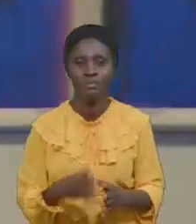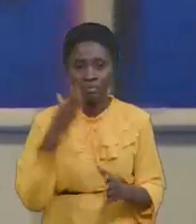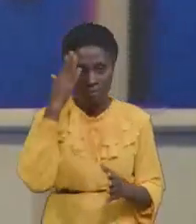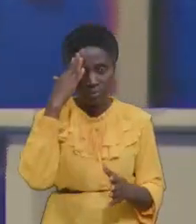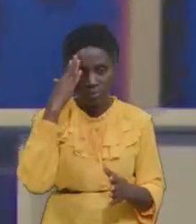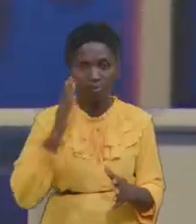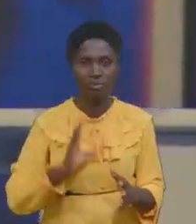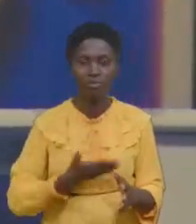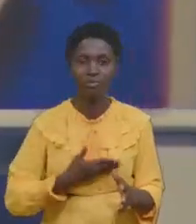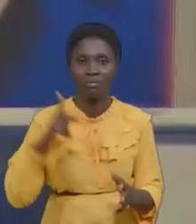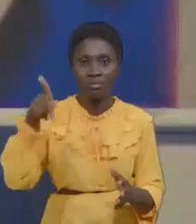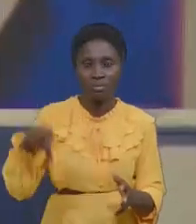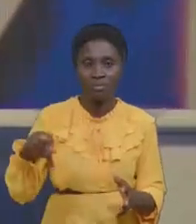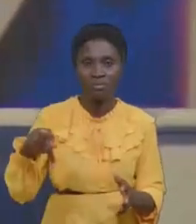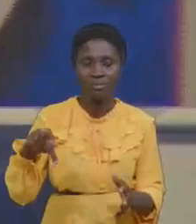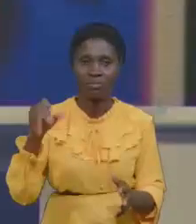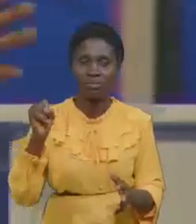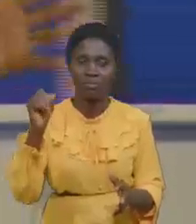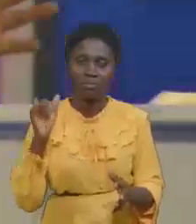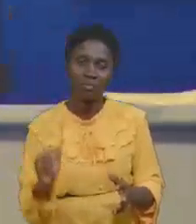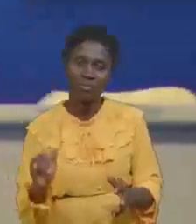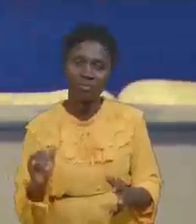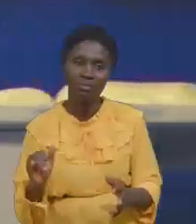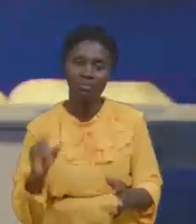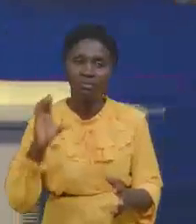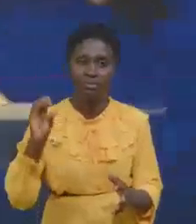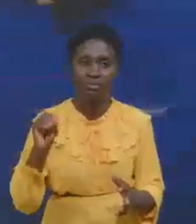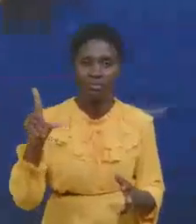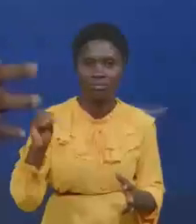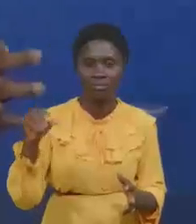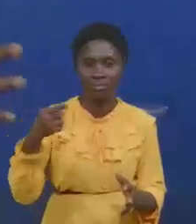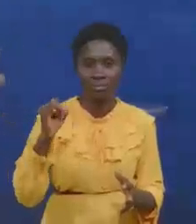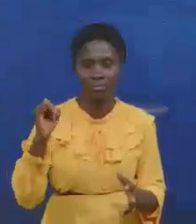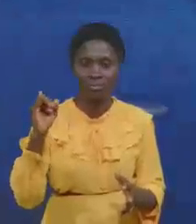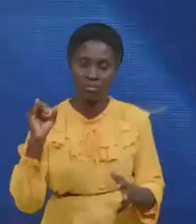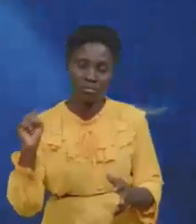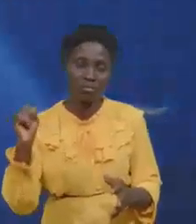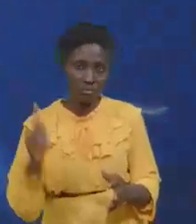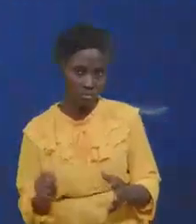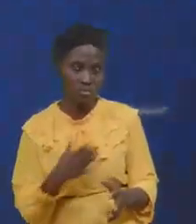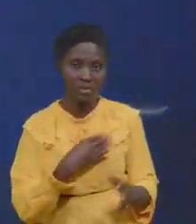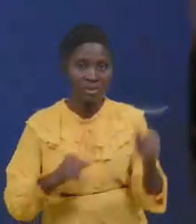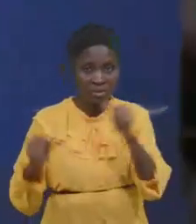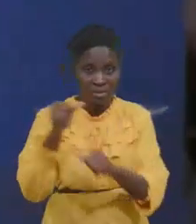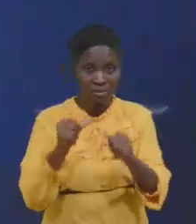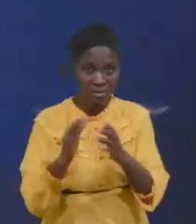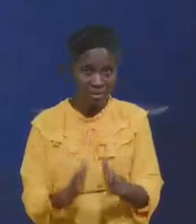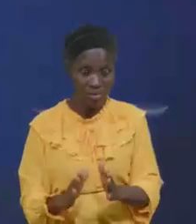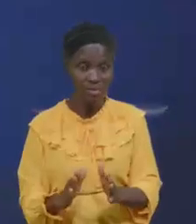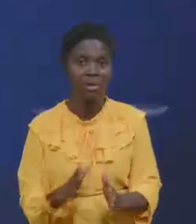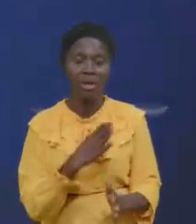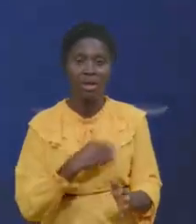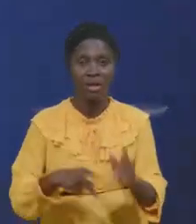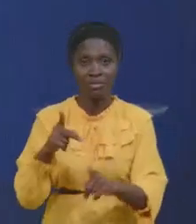psychologists, our scientists, our college people, our people that propound